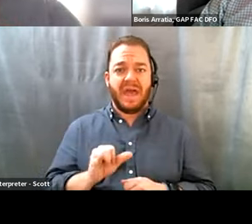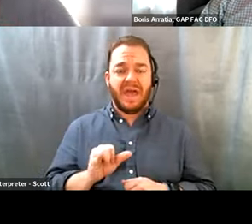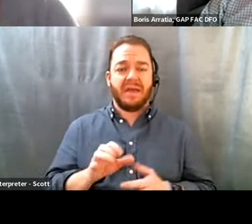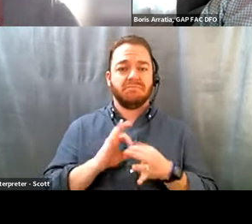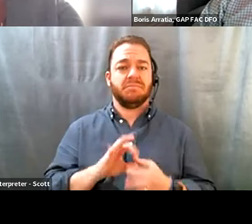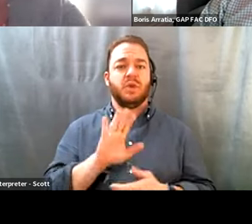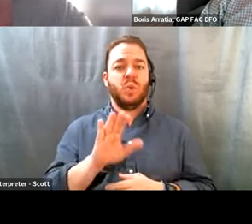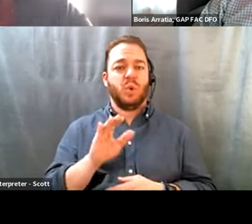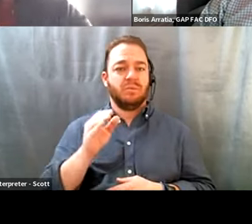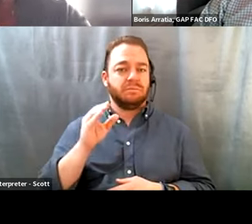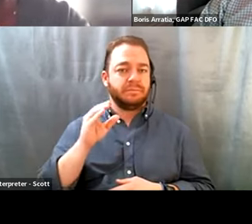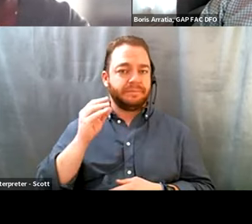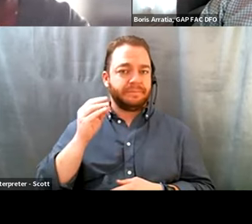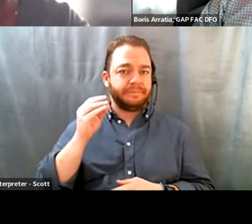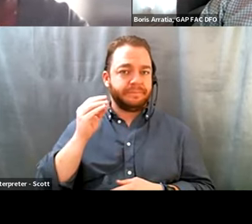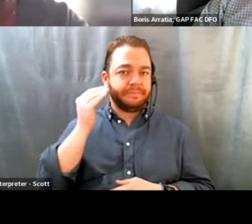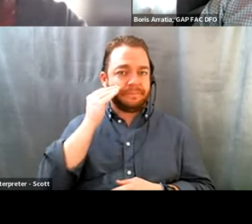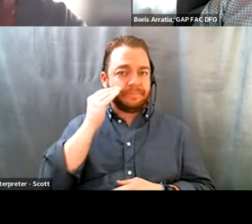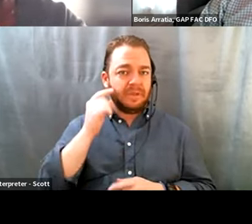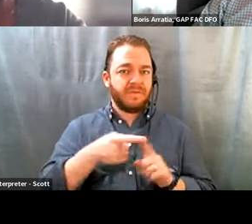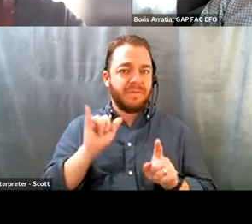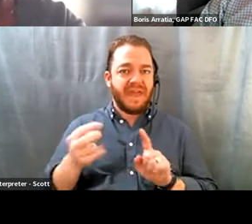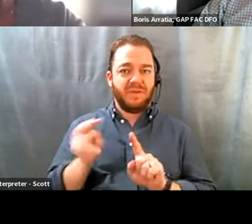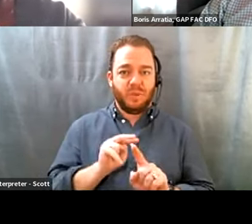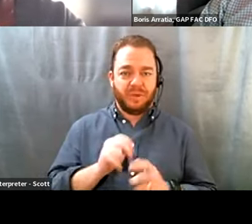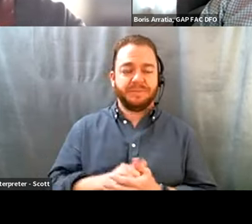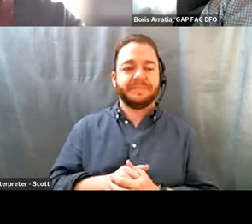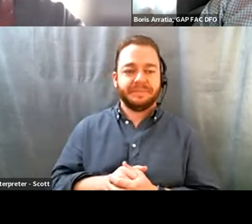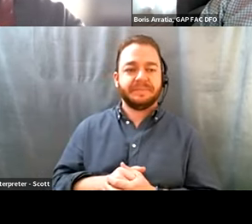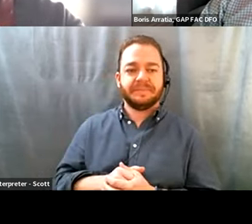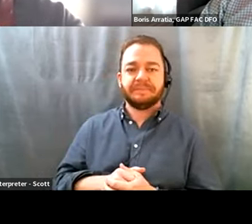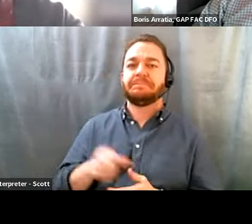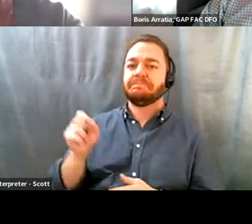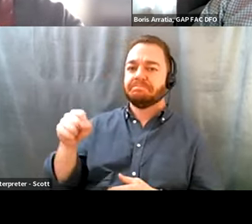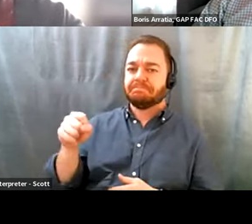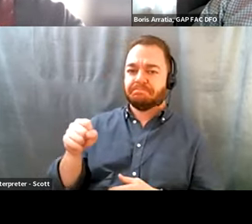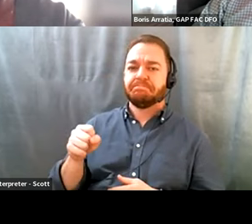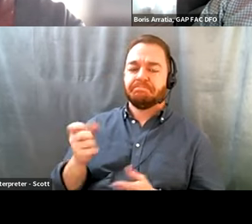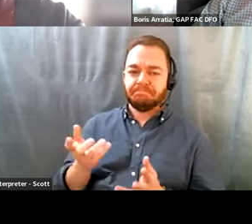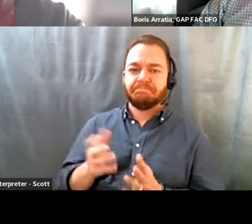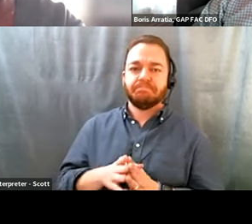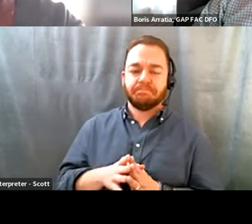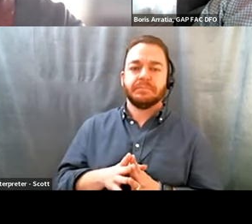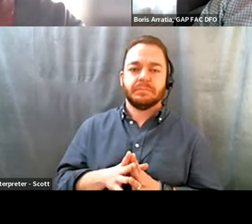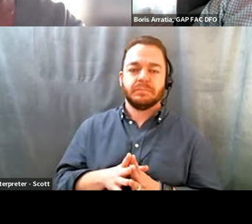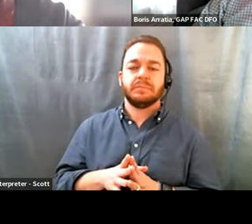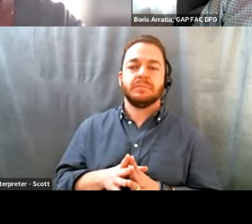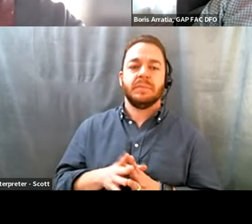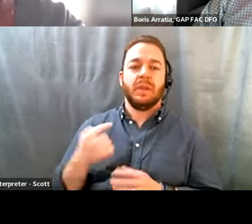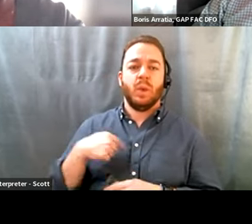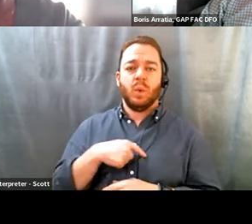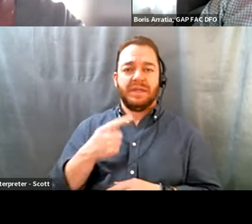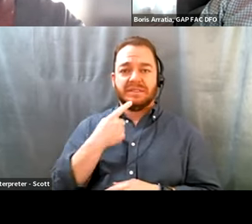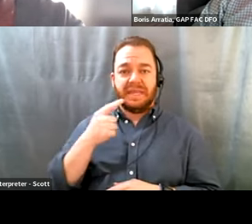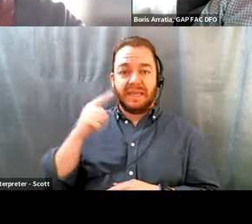on your perceptions of that viewpoint? Yeah, I mean, in some sense, you know, we say government,